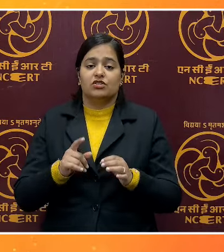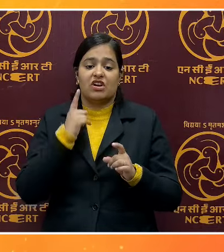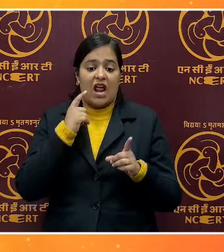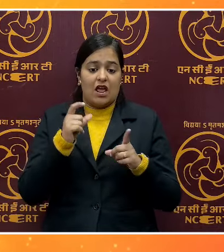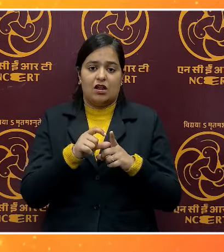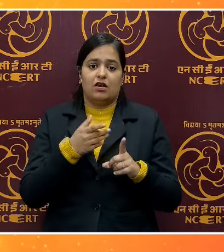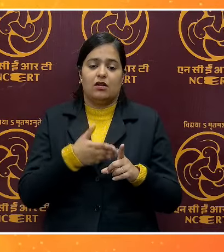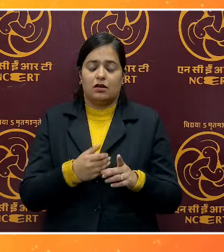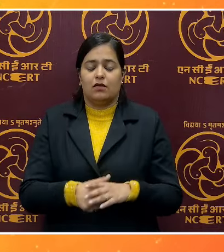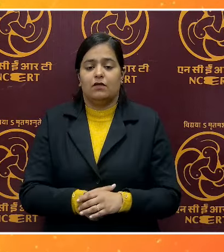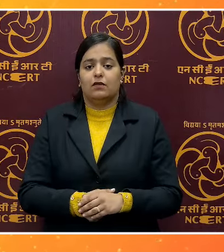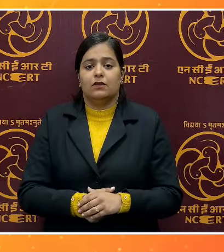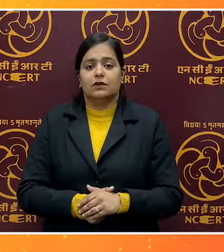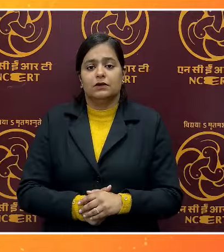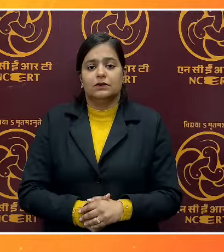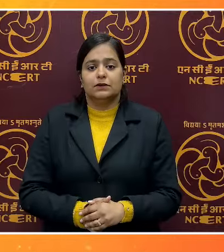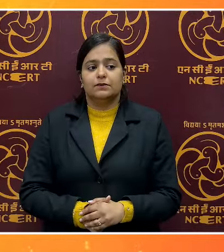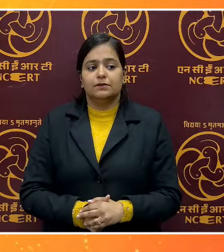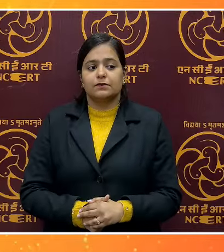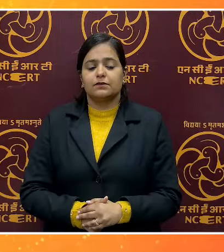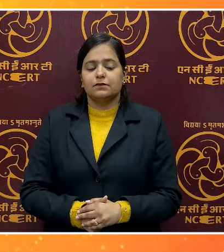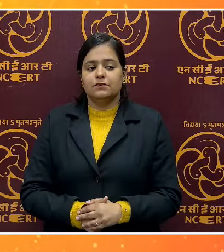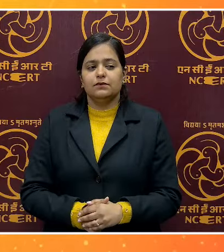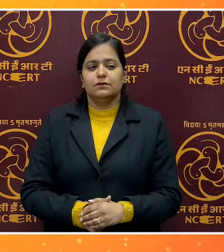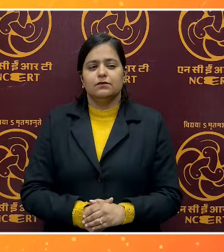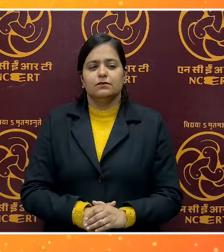of the metal to be written accordingly.